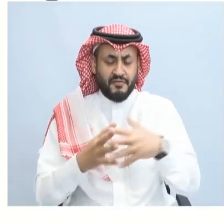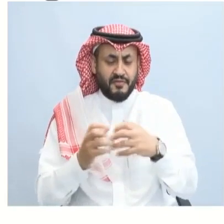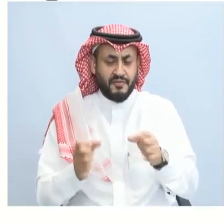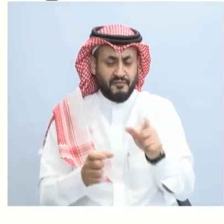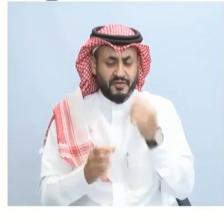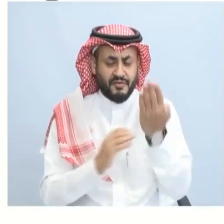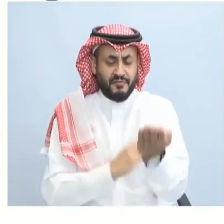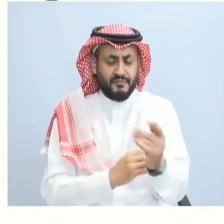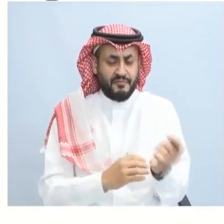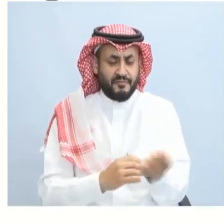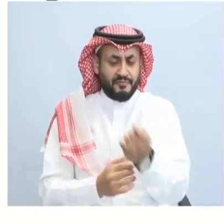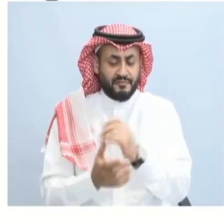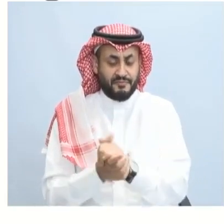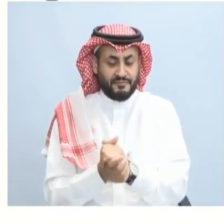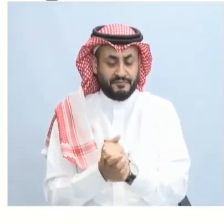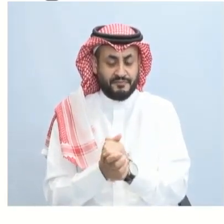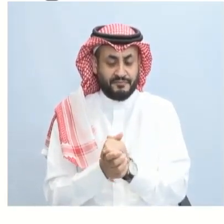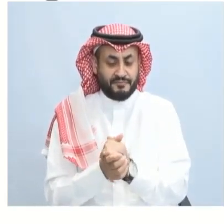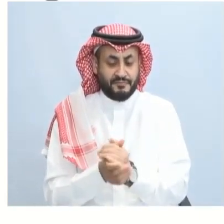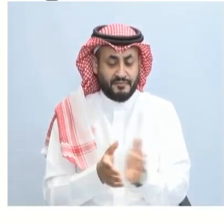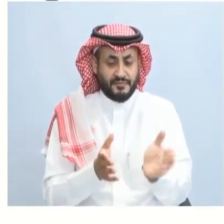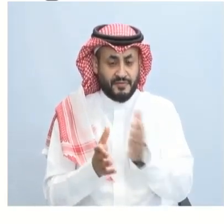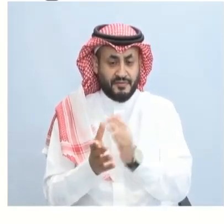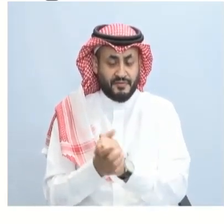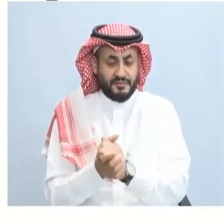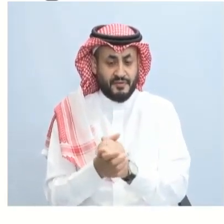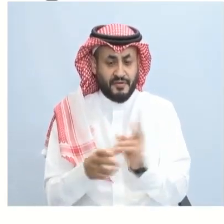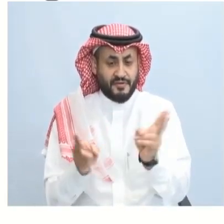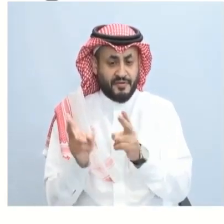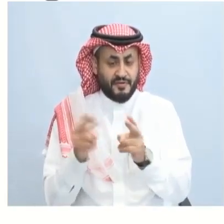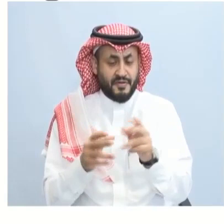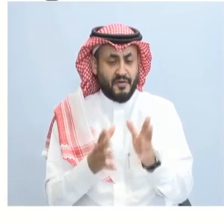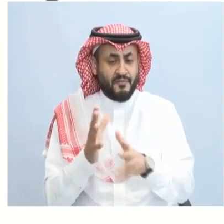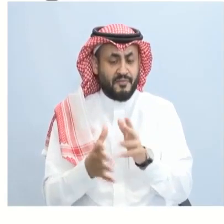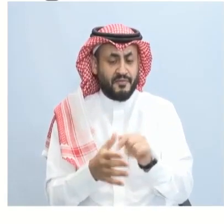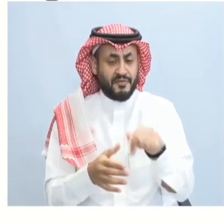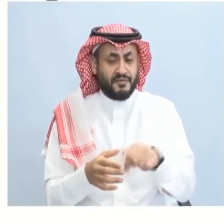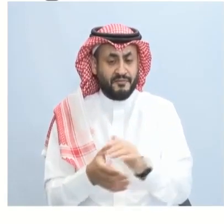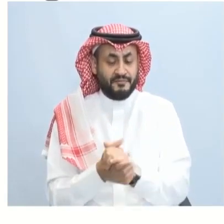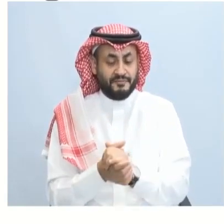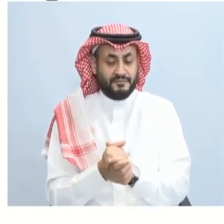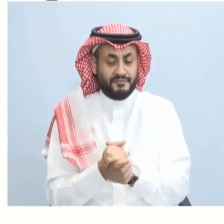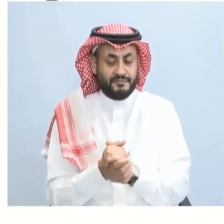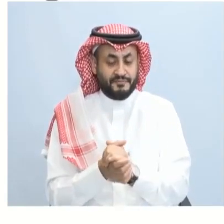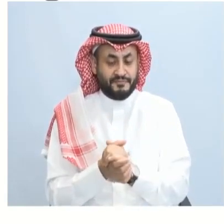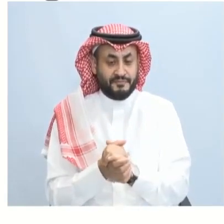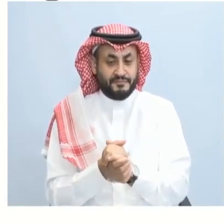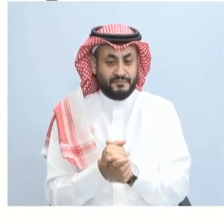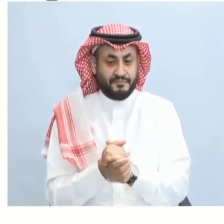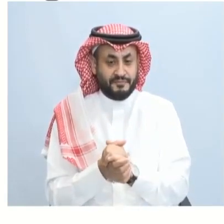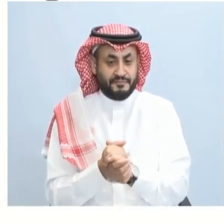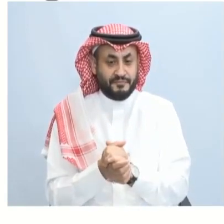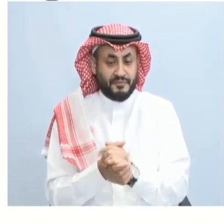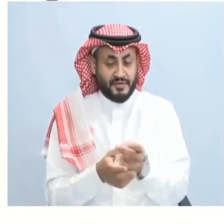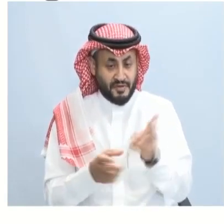text. Then we have using discussing phrases and sentences. So I expect you to use these phrases in